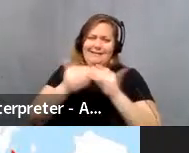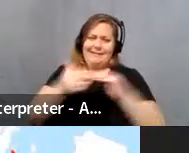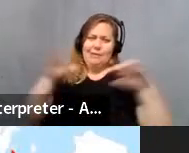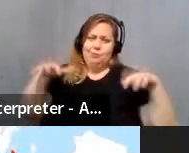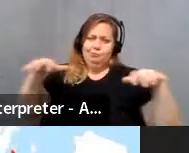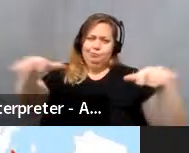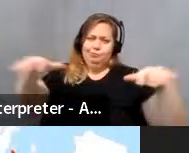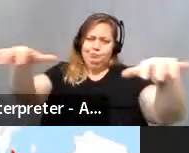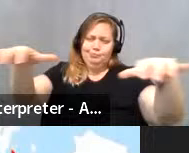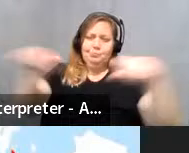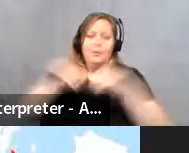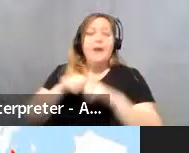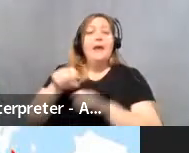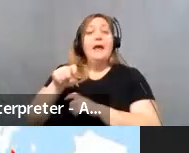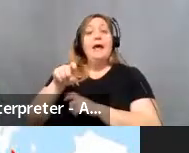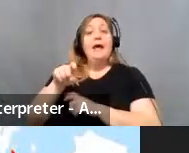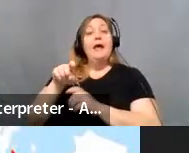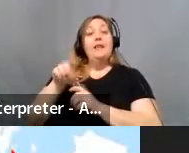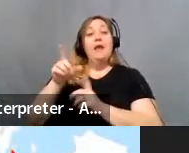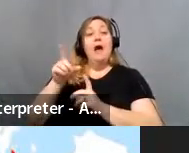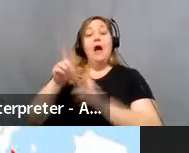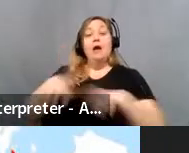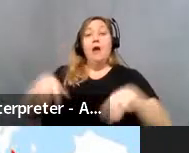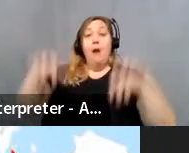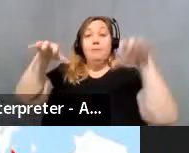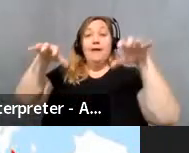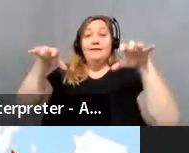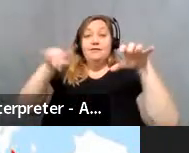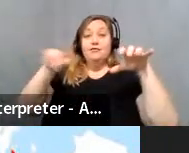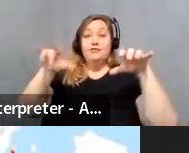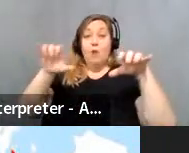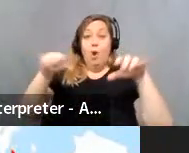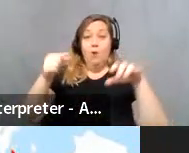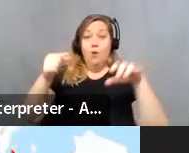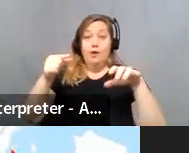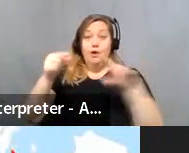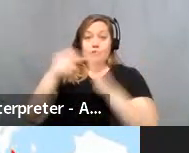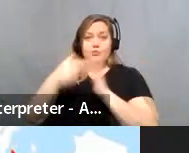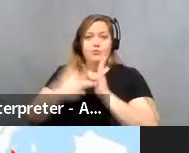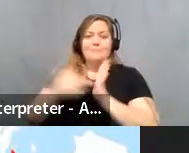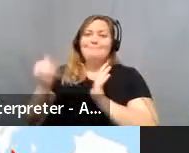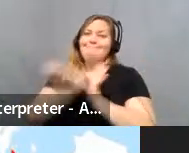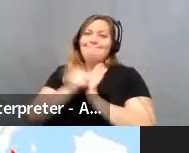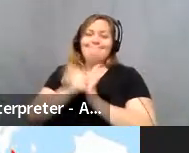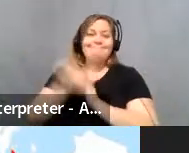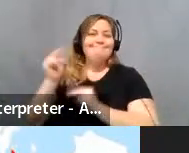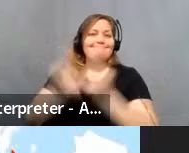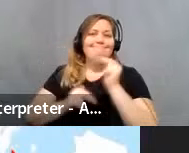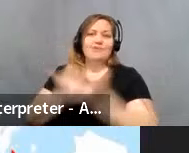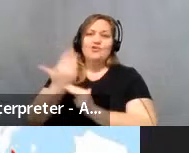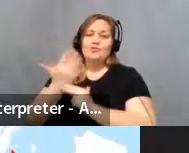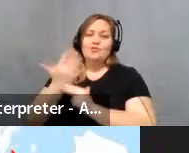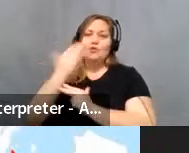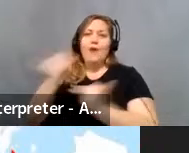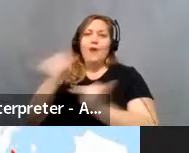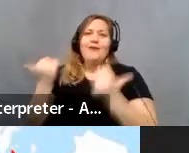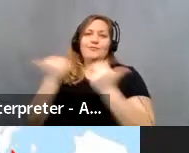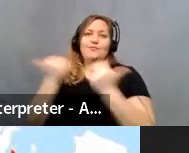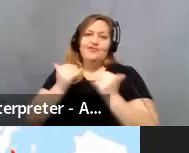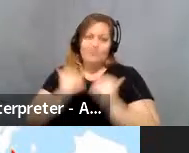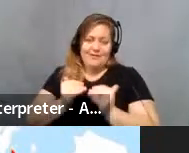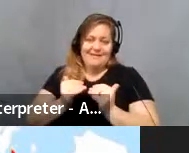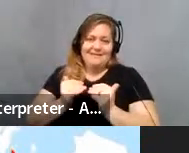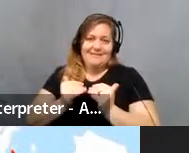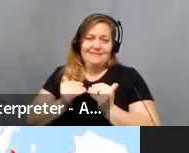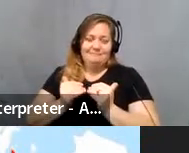Overly complex zoning rules make it almost impossible to build new ones. This proposal streamlines zoning rules, including restrictive limits